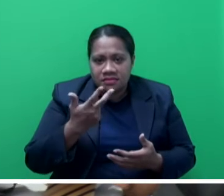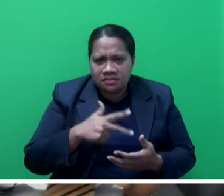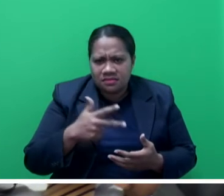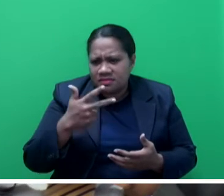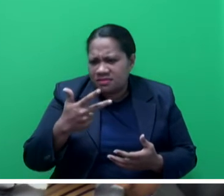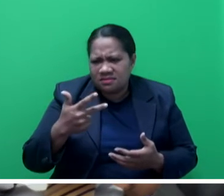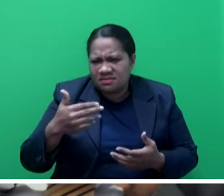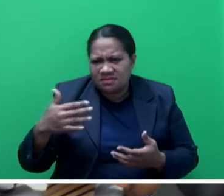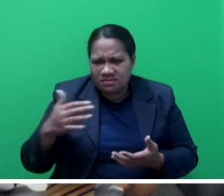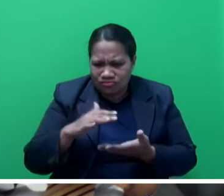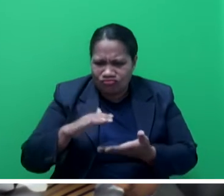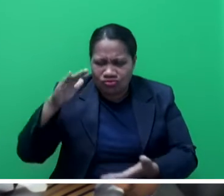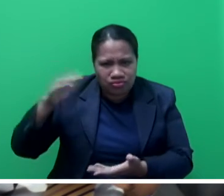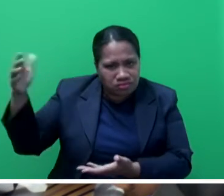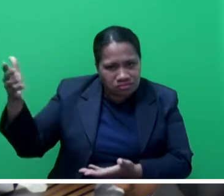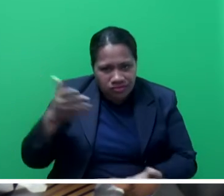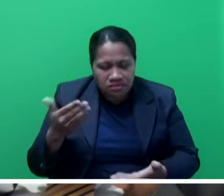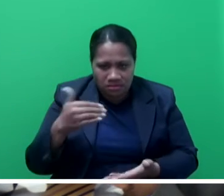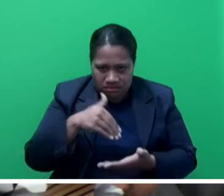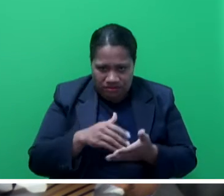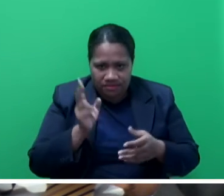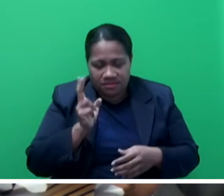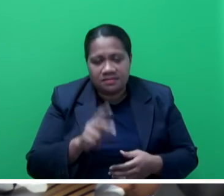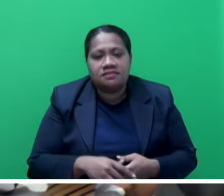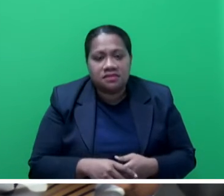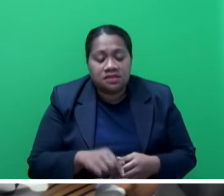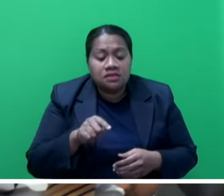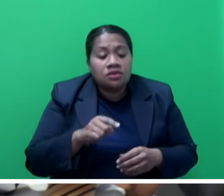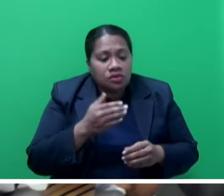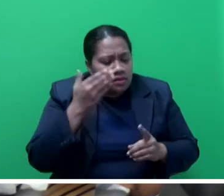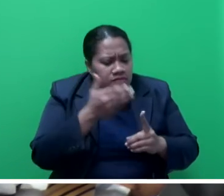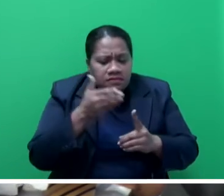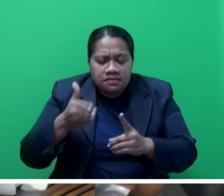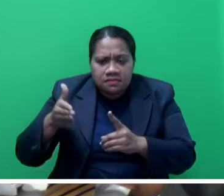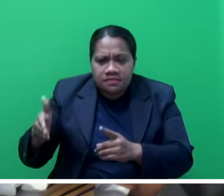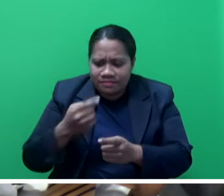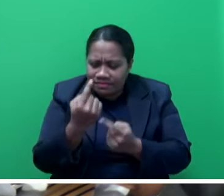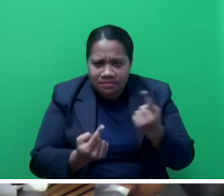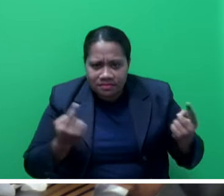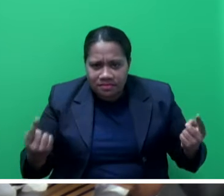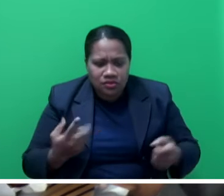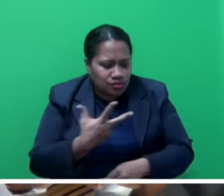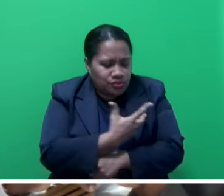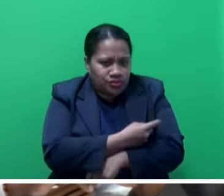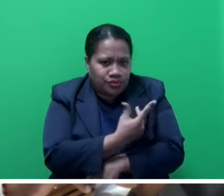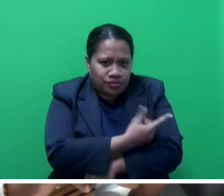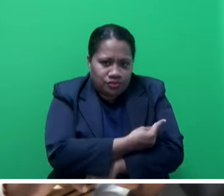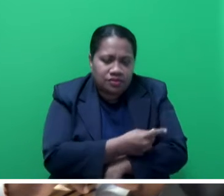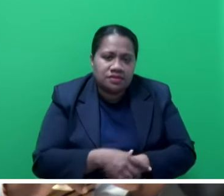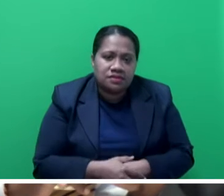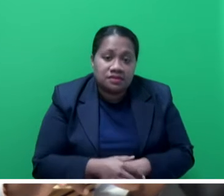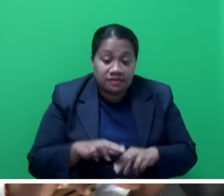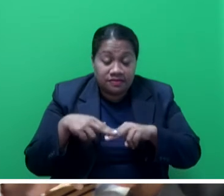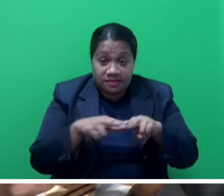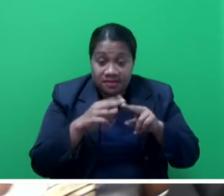can anticipate that the country's frontliners and other vulnerable individuals with comorbid issues would have been vaccinated. Fiji has